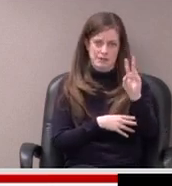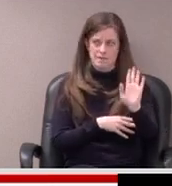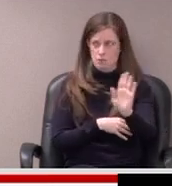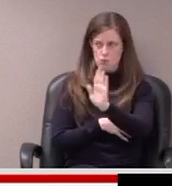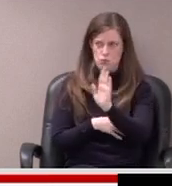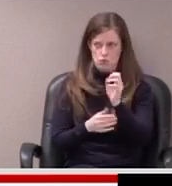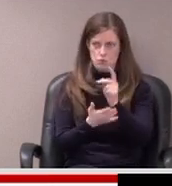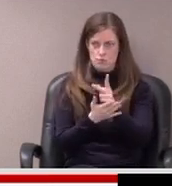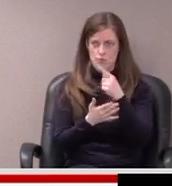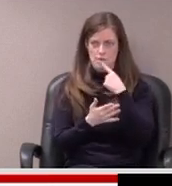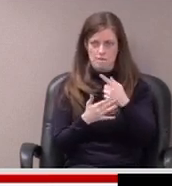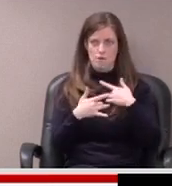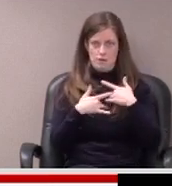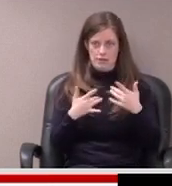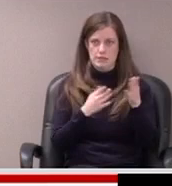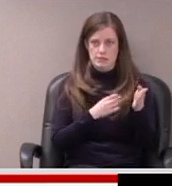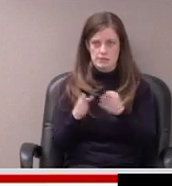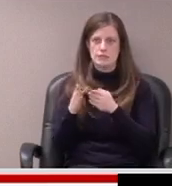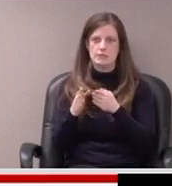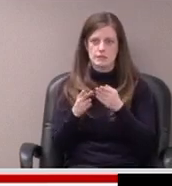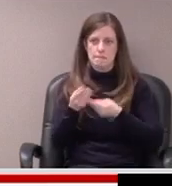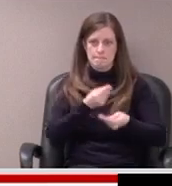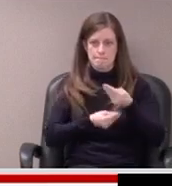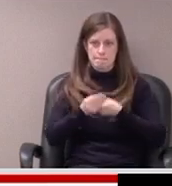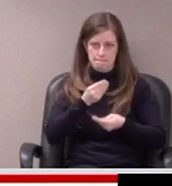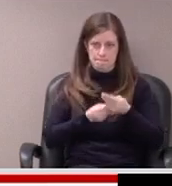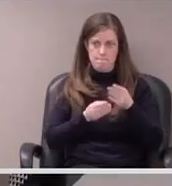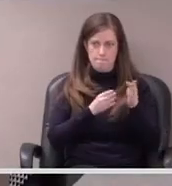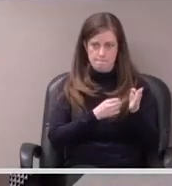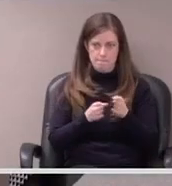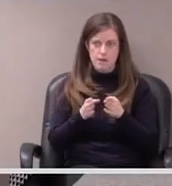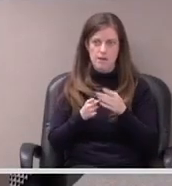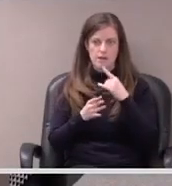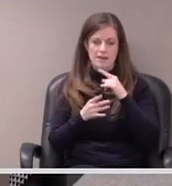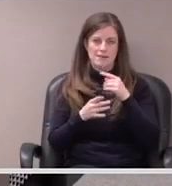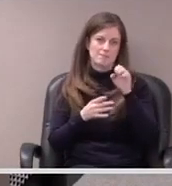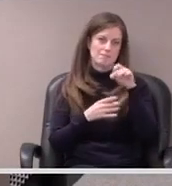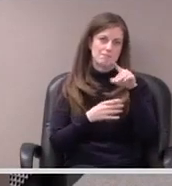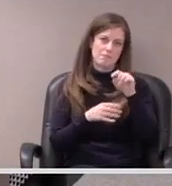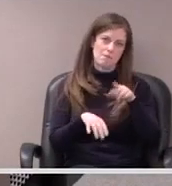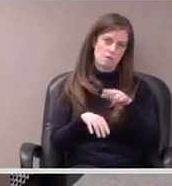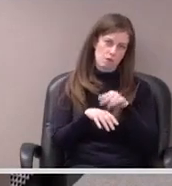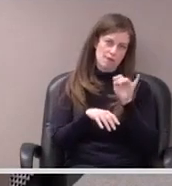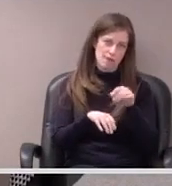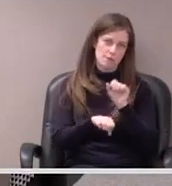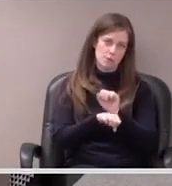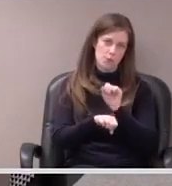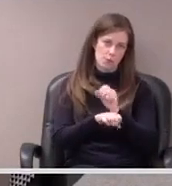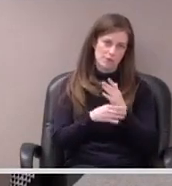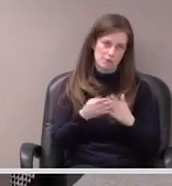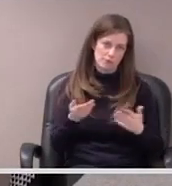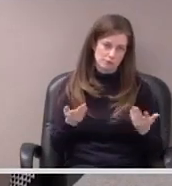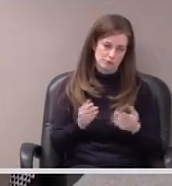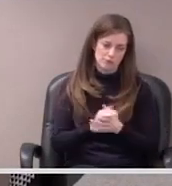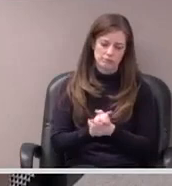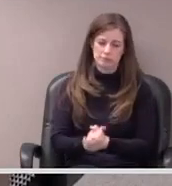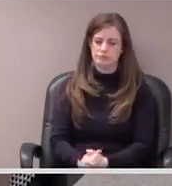approval of the tentative budget. And then in September, of course, that's when we're dealing with the working.